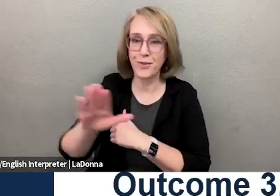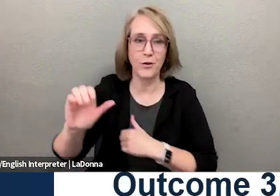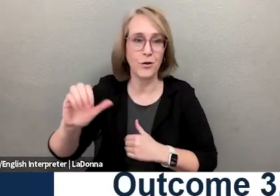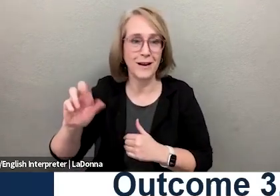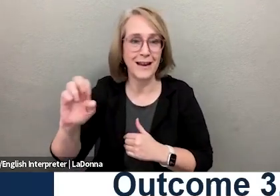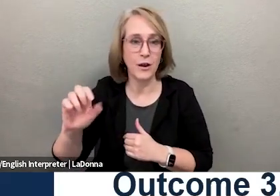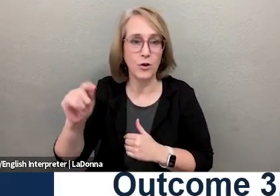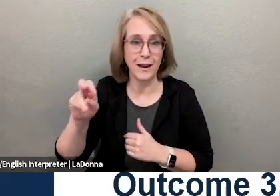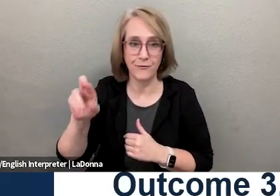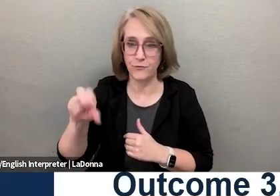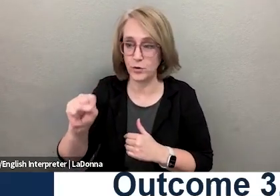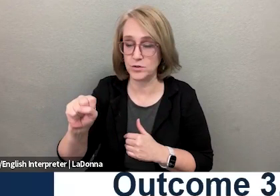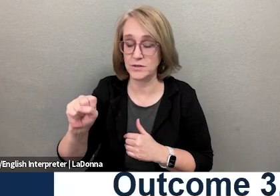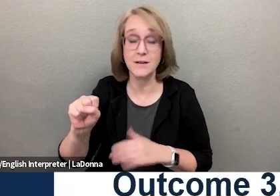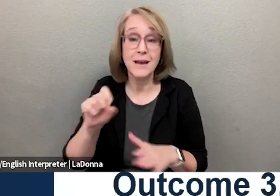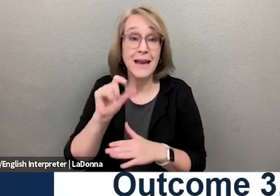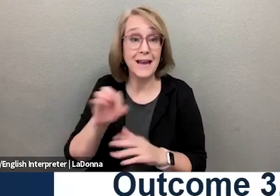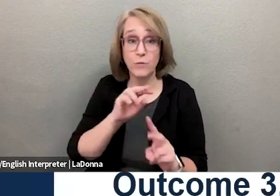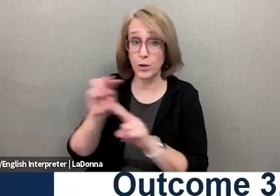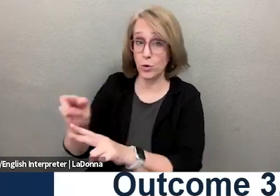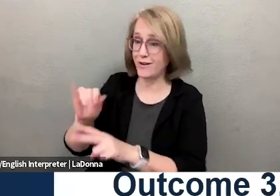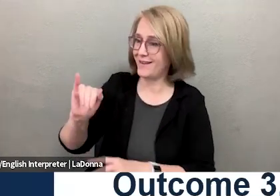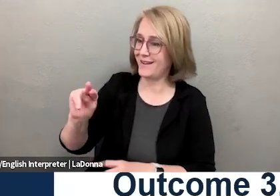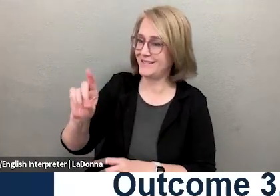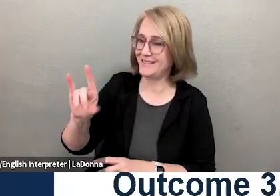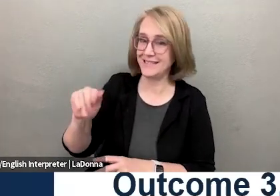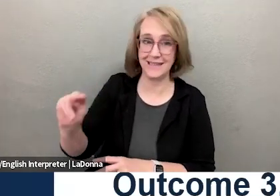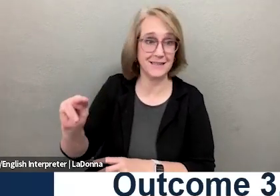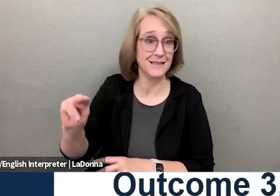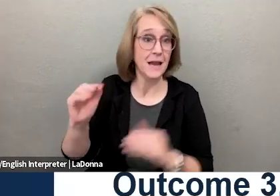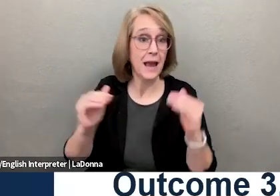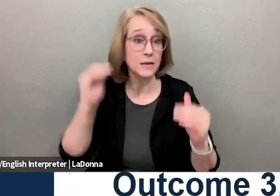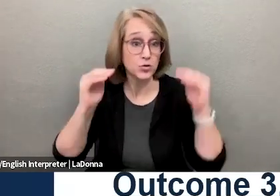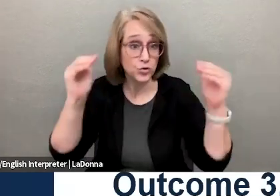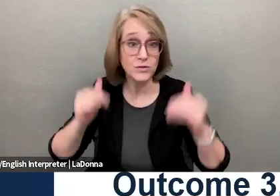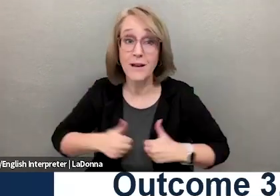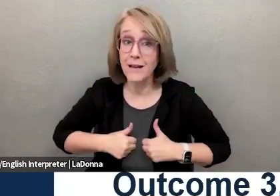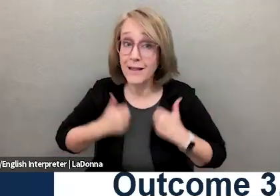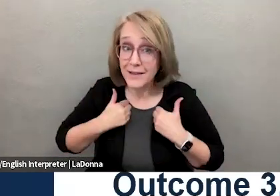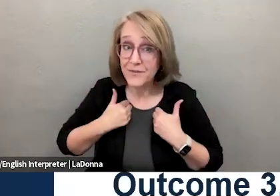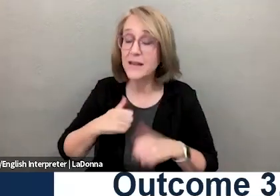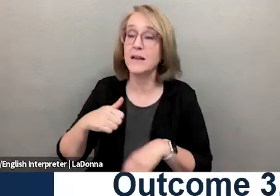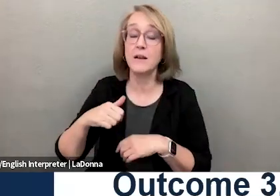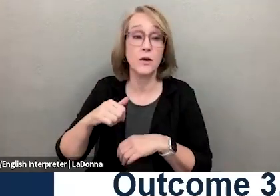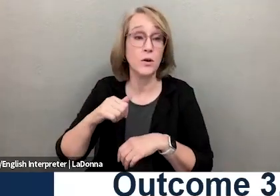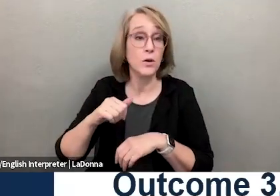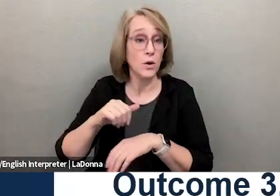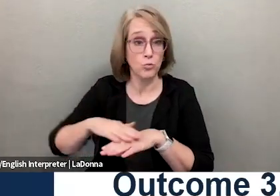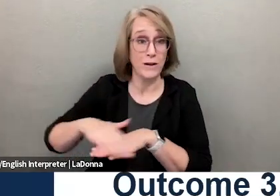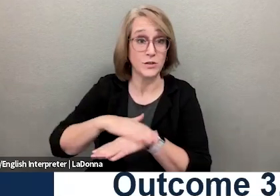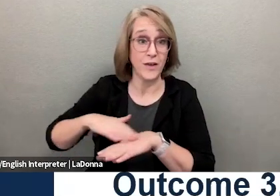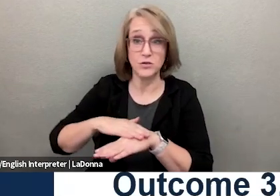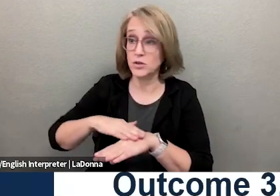And looking at the fact that as we look at Indian elders who are living on the reservation or living outside of the reservation, that they